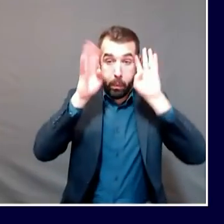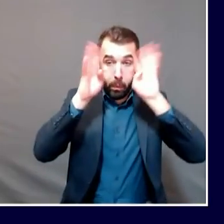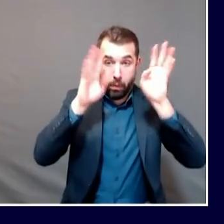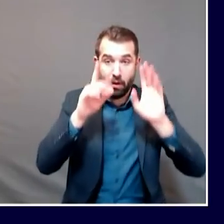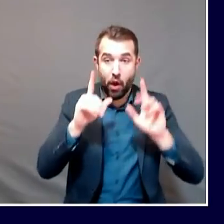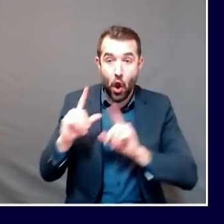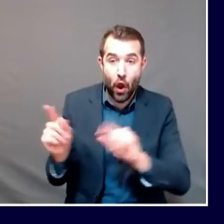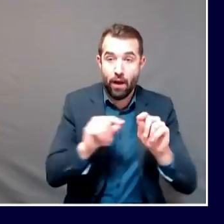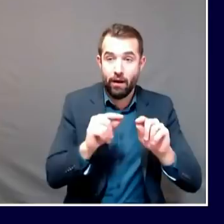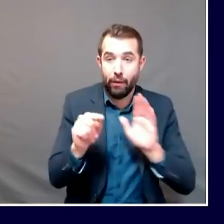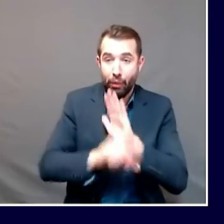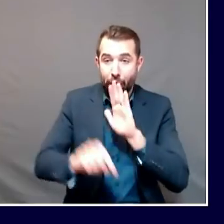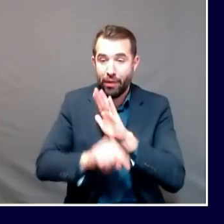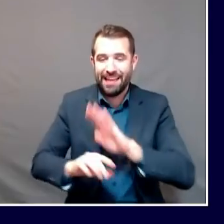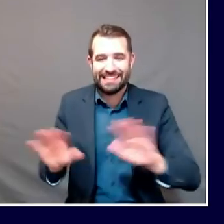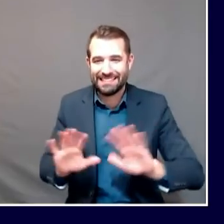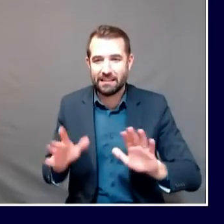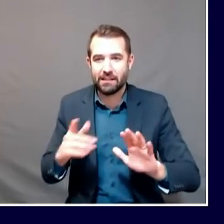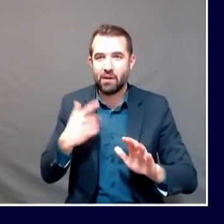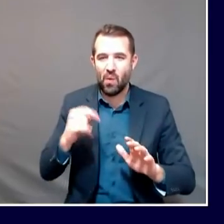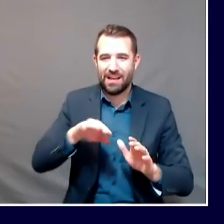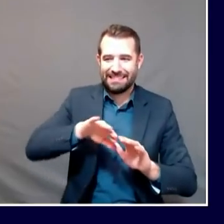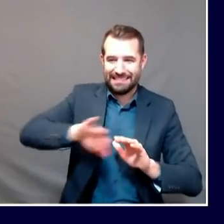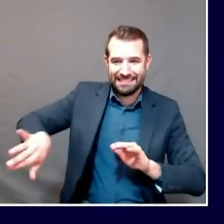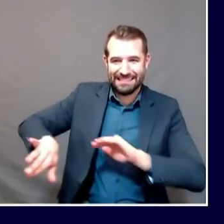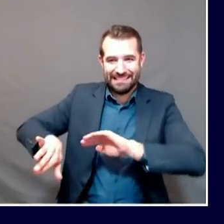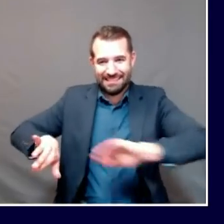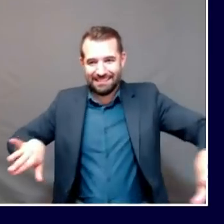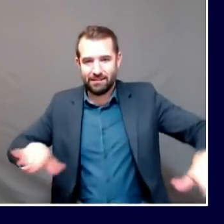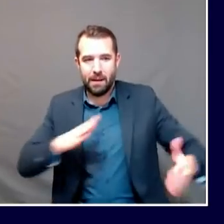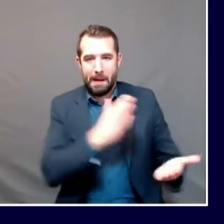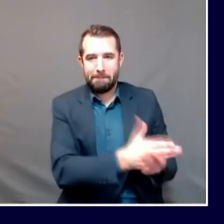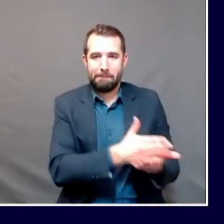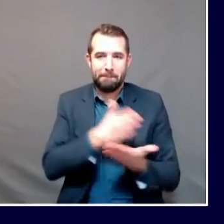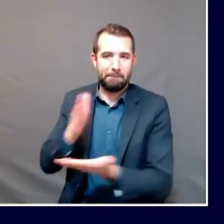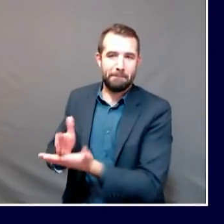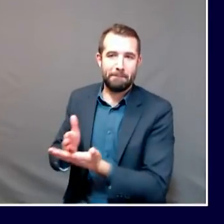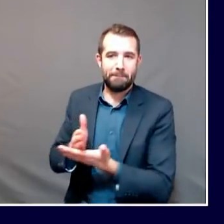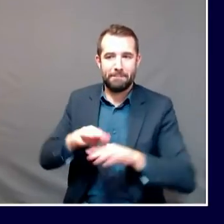vaccine. We are in a situation, as Mark Twain said, where